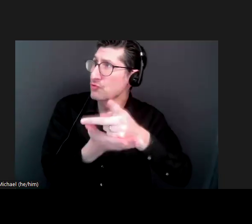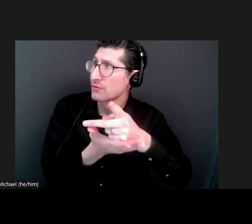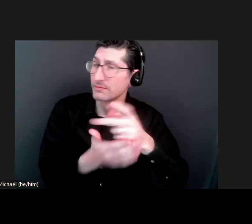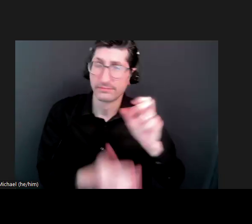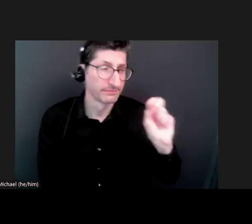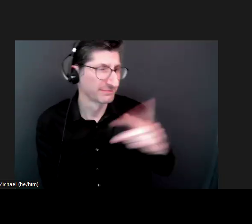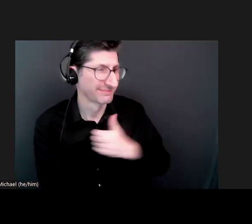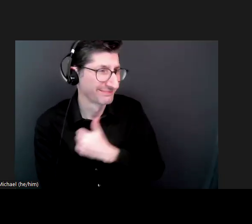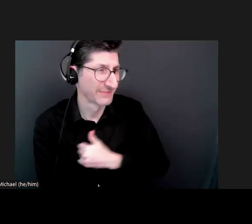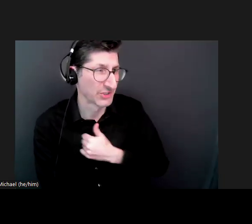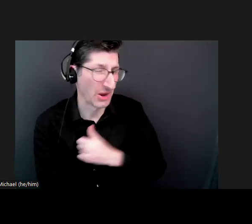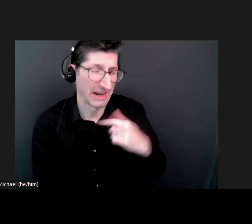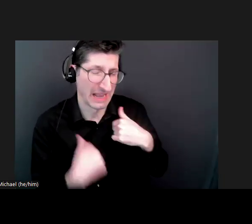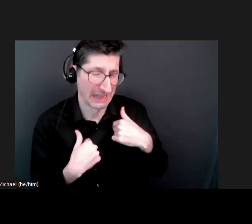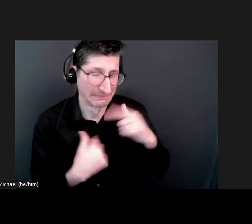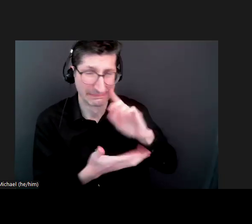Apologies for the confusion on my part.